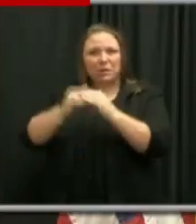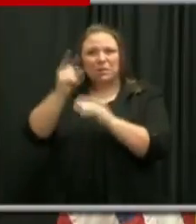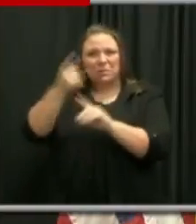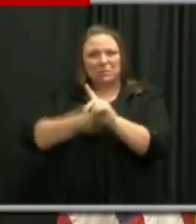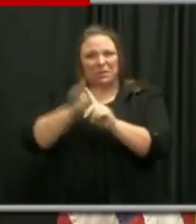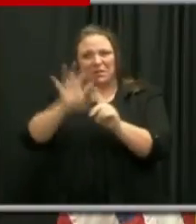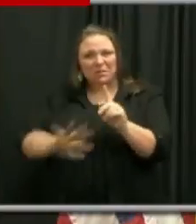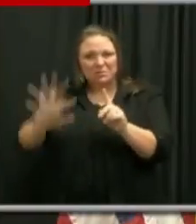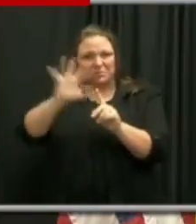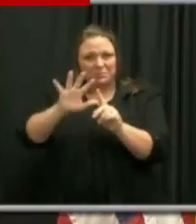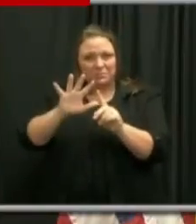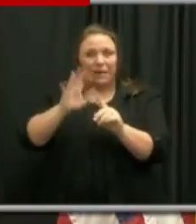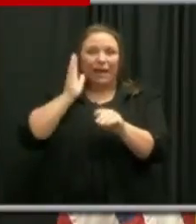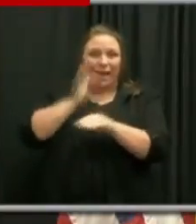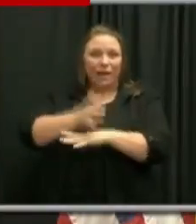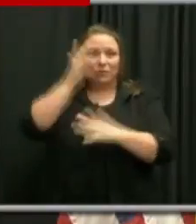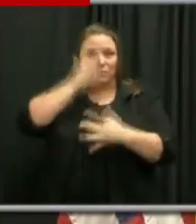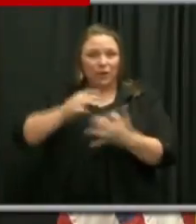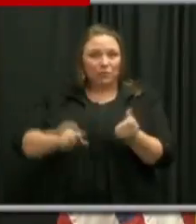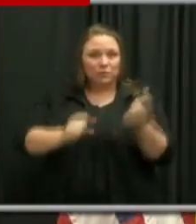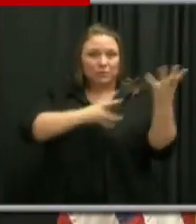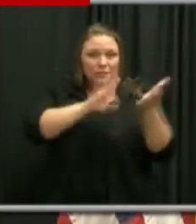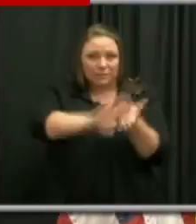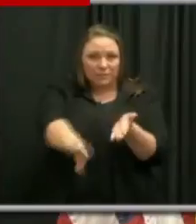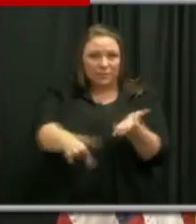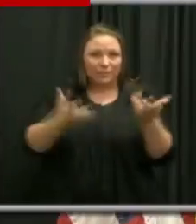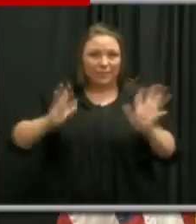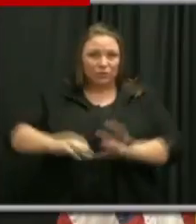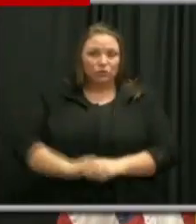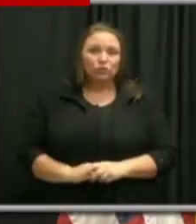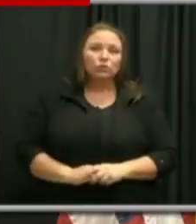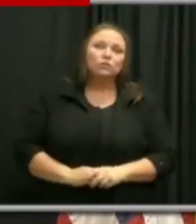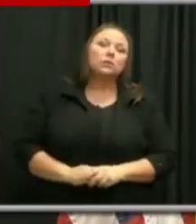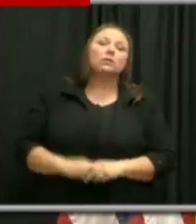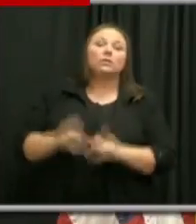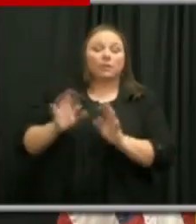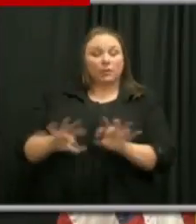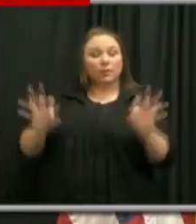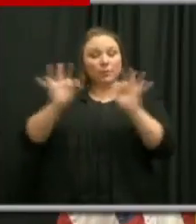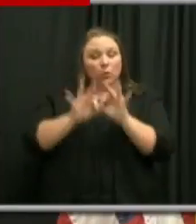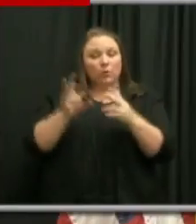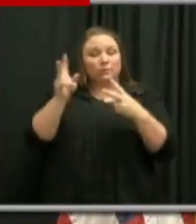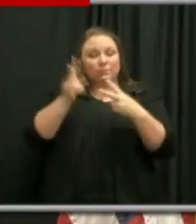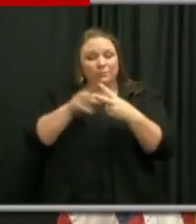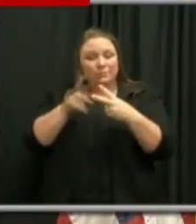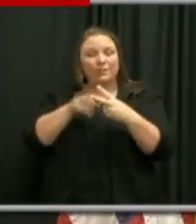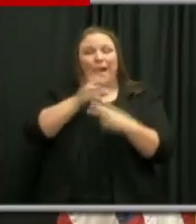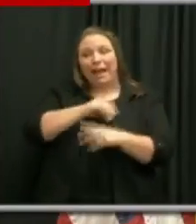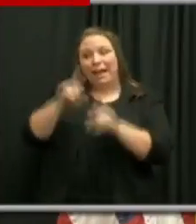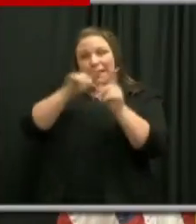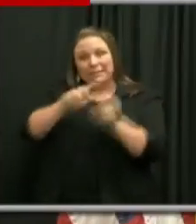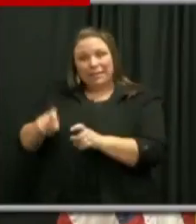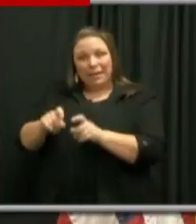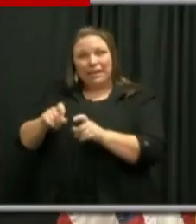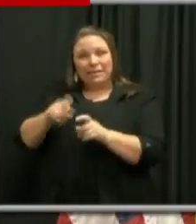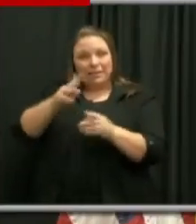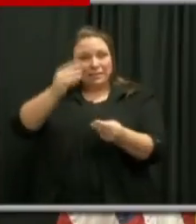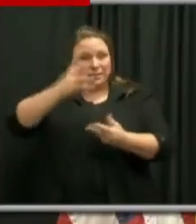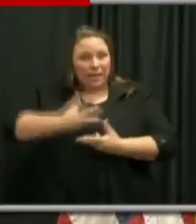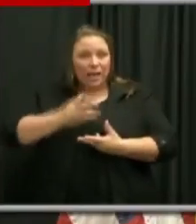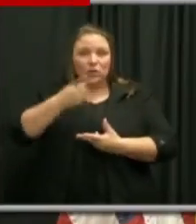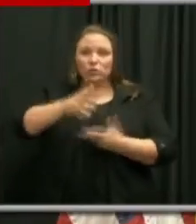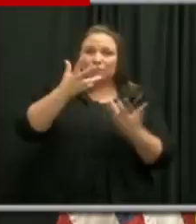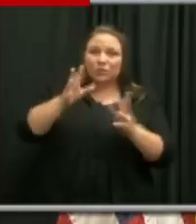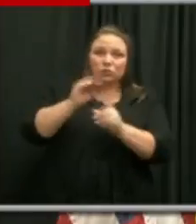so, even after the virus has been cleared. So the value of antibodies and antibody testing is they can tell us that someone has